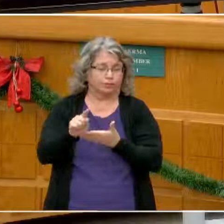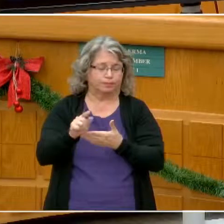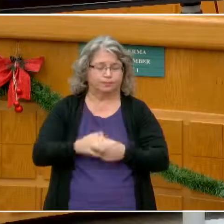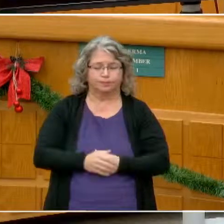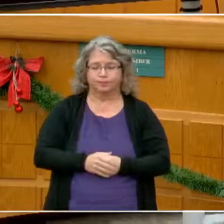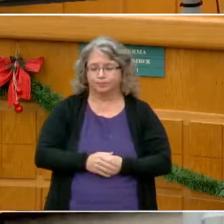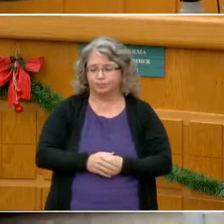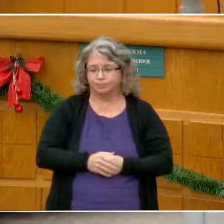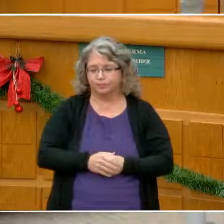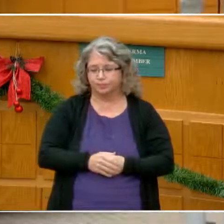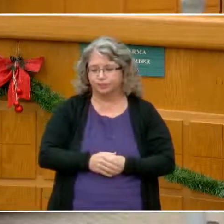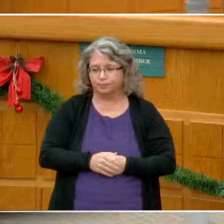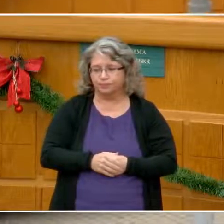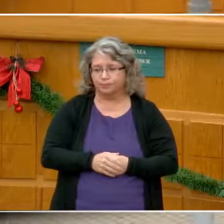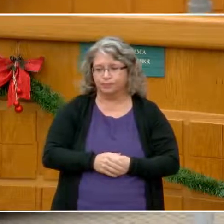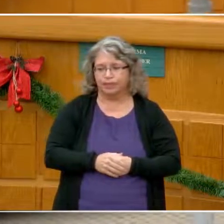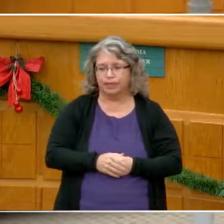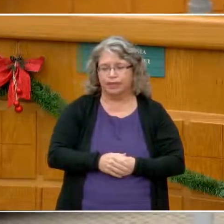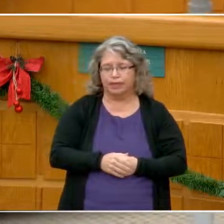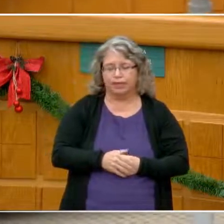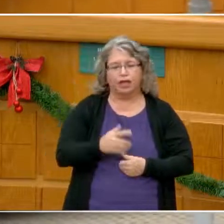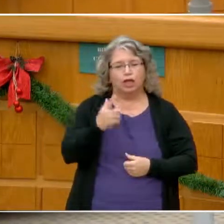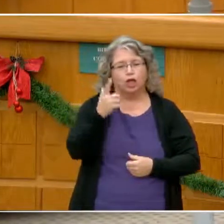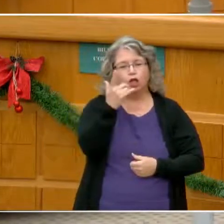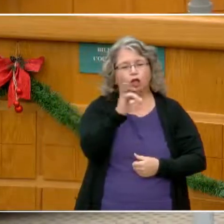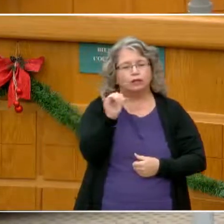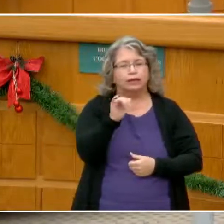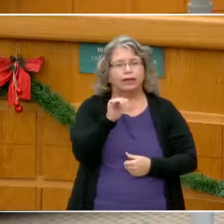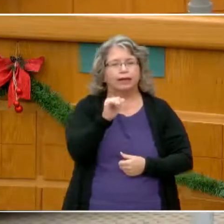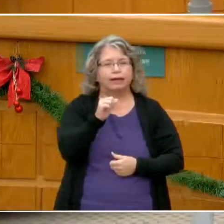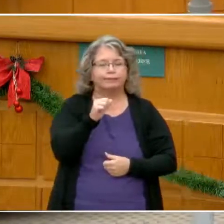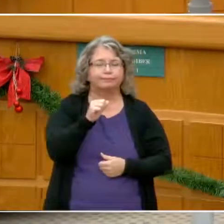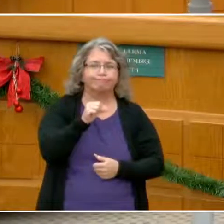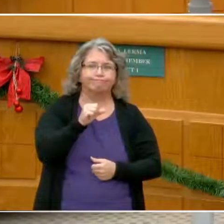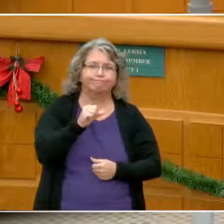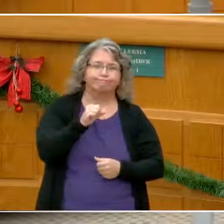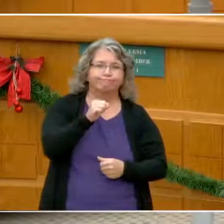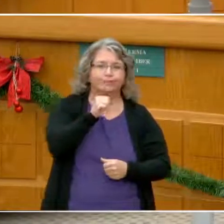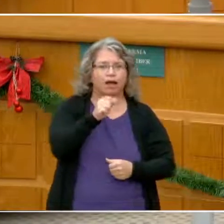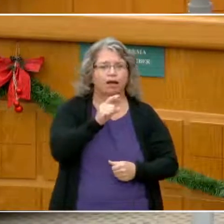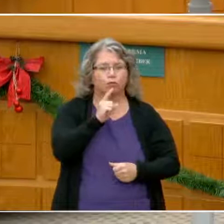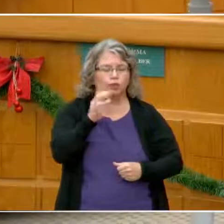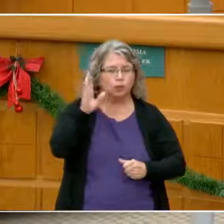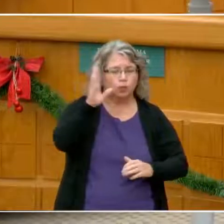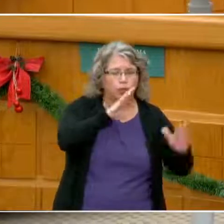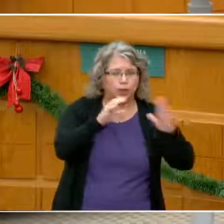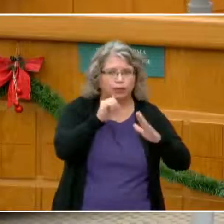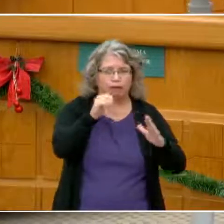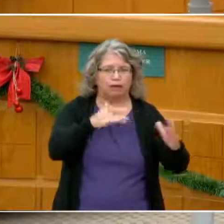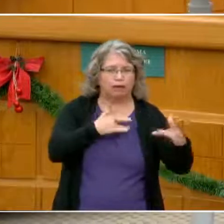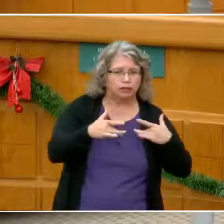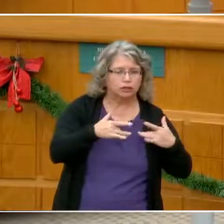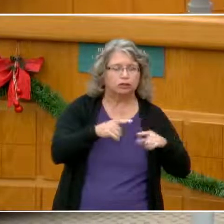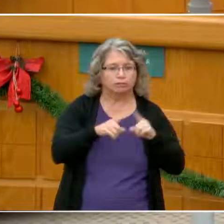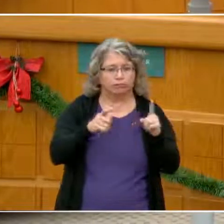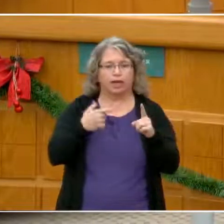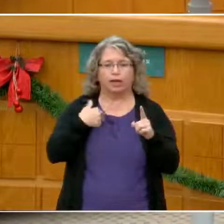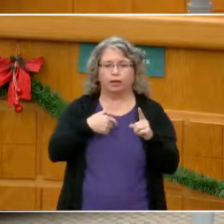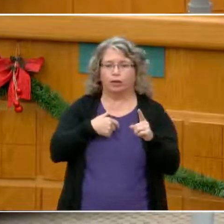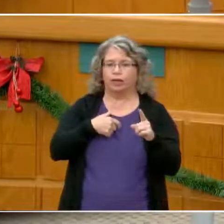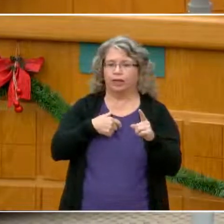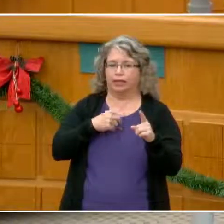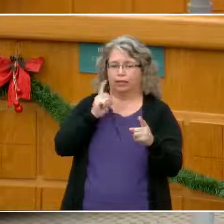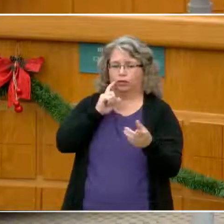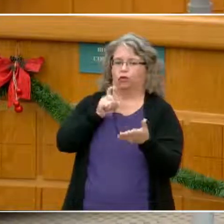although it doesn't look very concerning on this particular graph, we do see indications that the cases counts are going to be